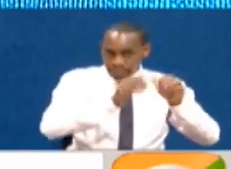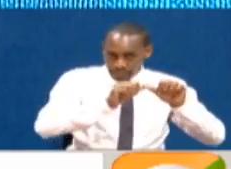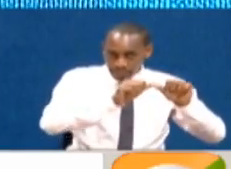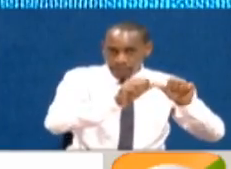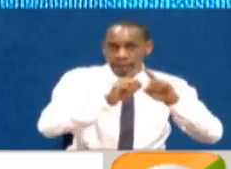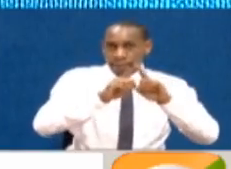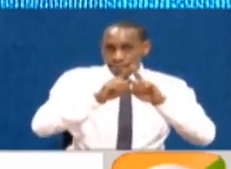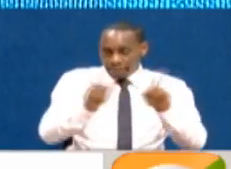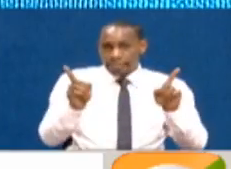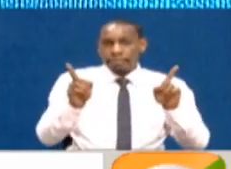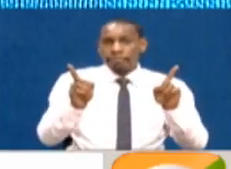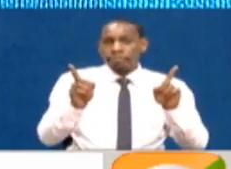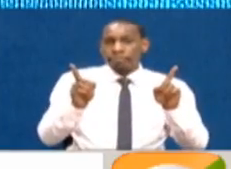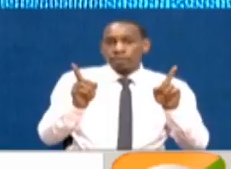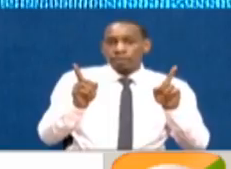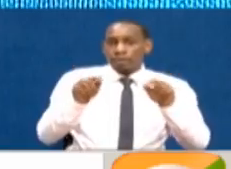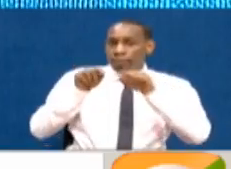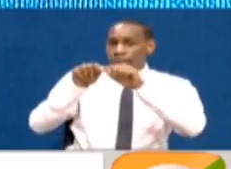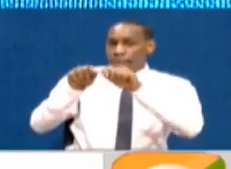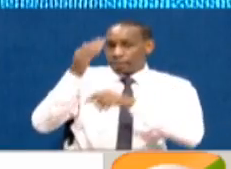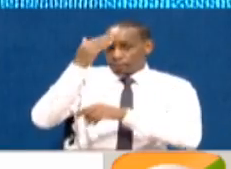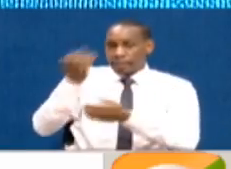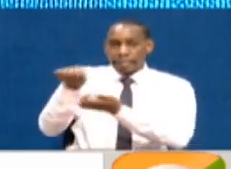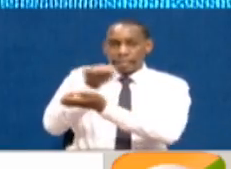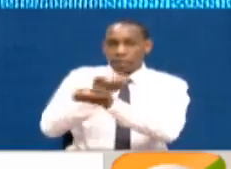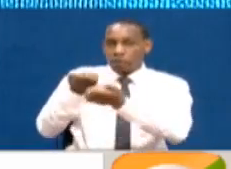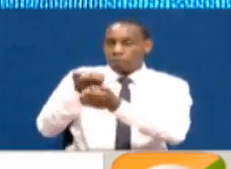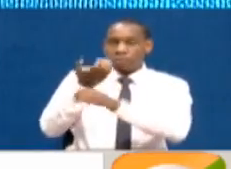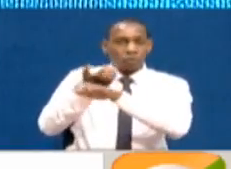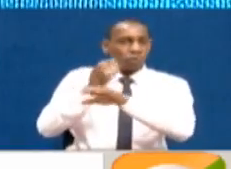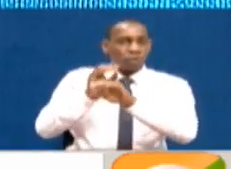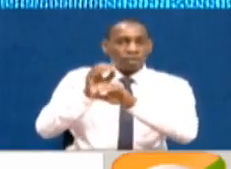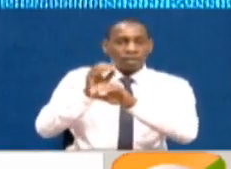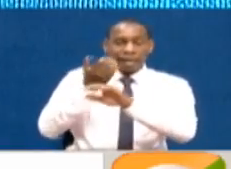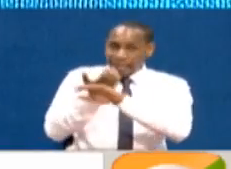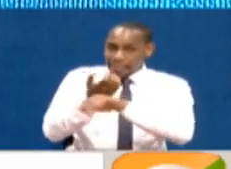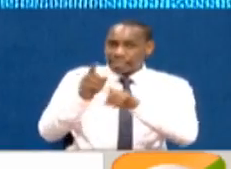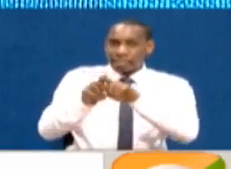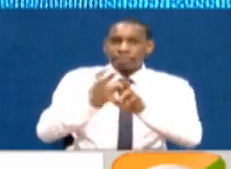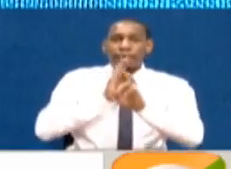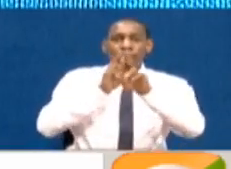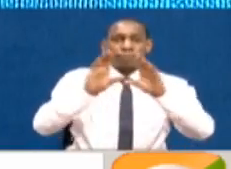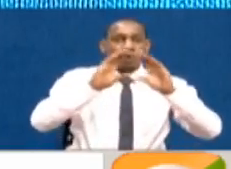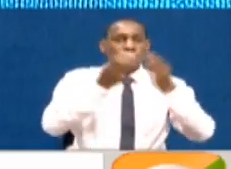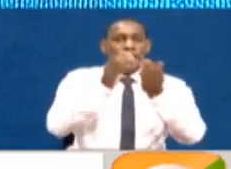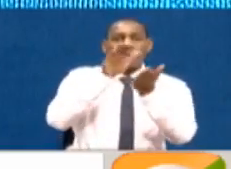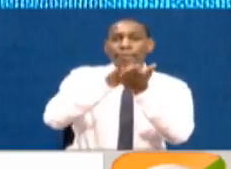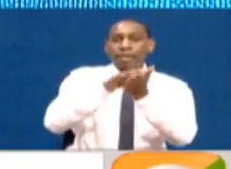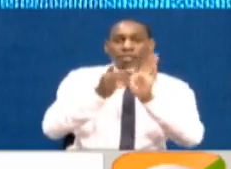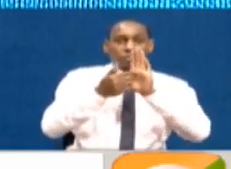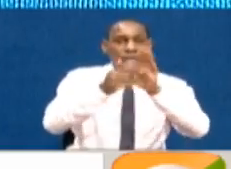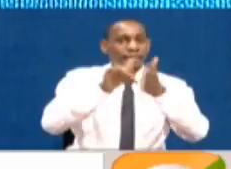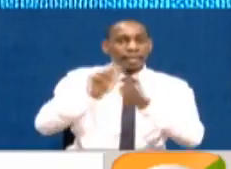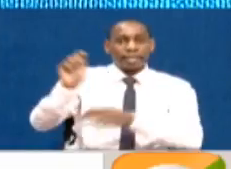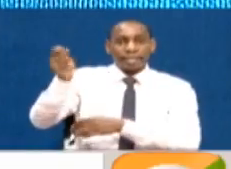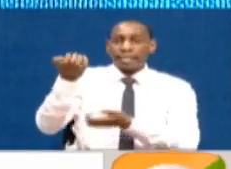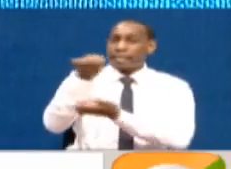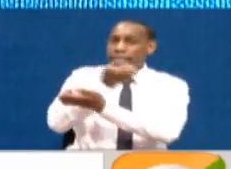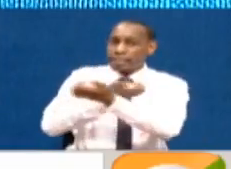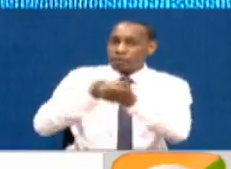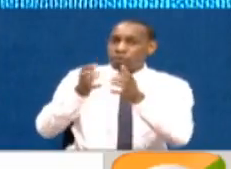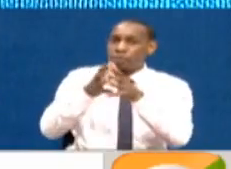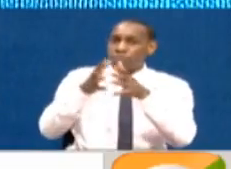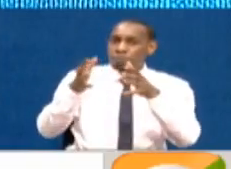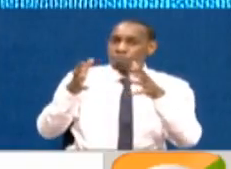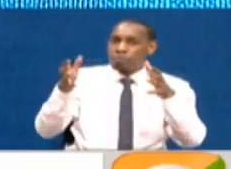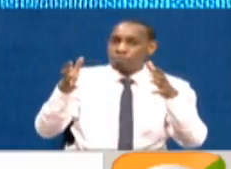this eventuality being blamed on the harsh economic times, despite a report by the World Bank that Kenya's economy was